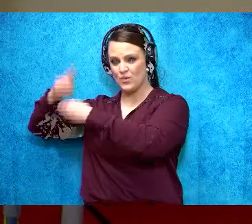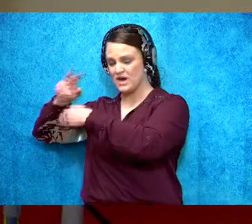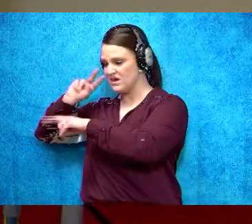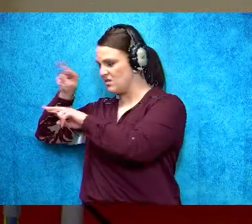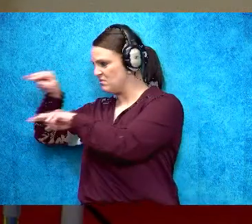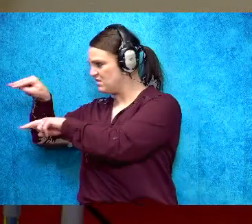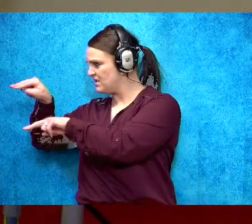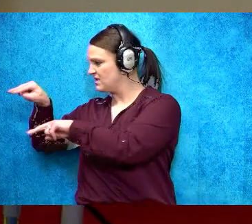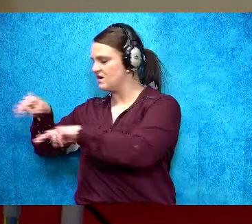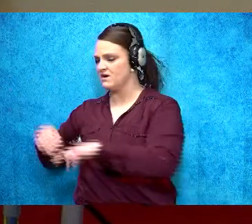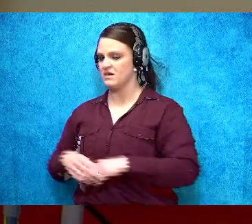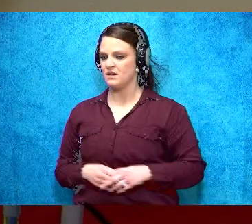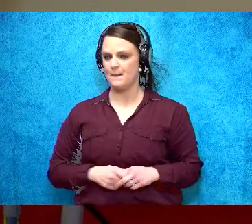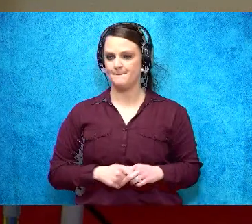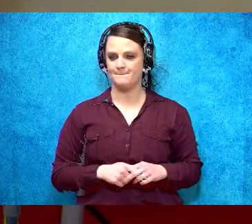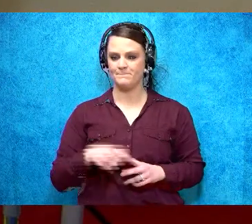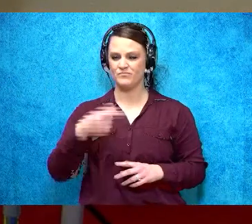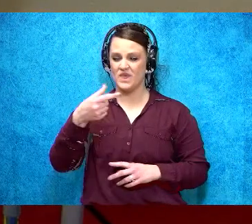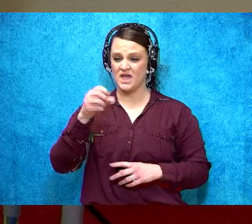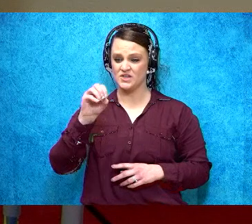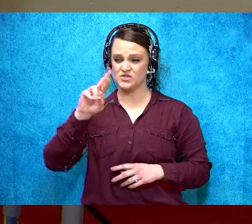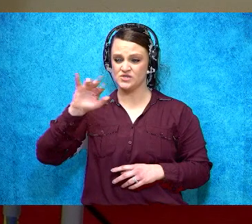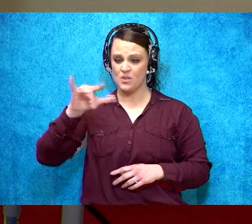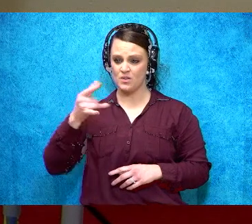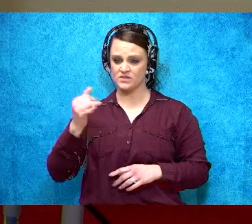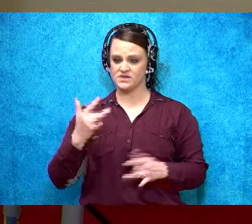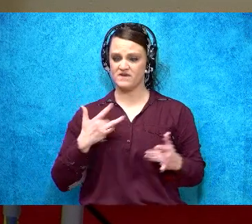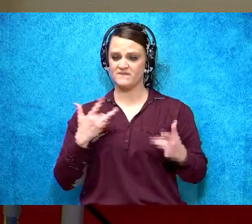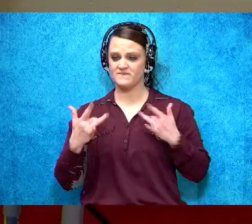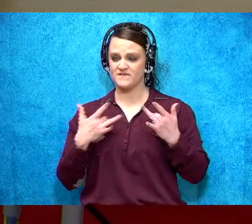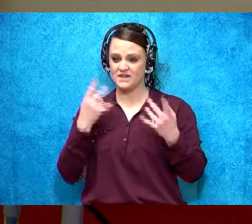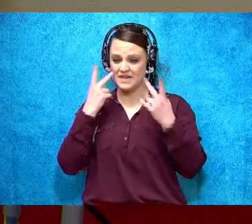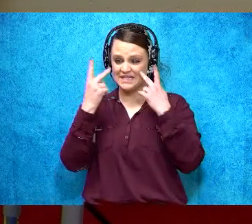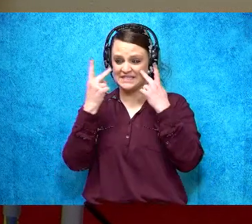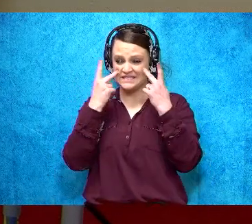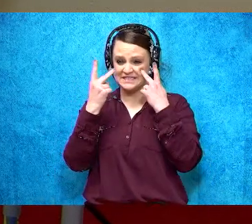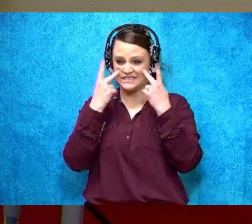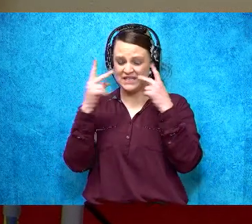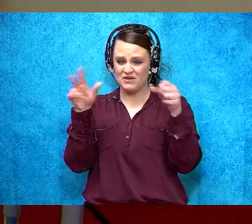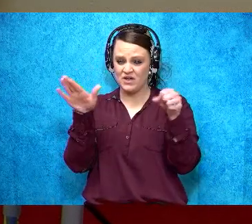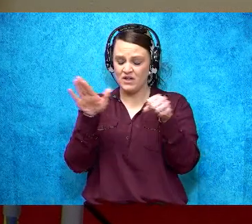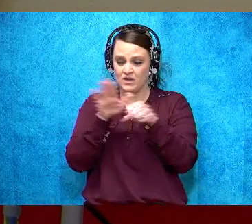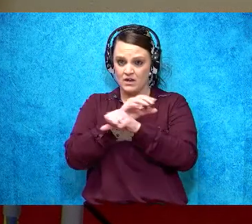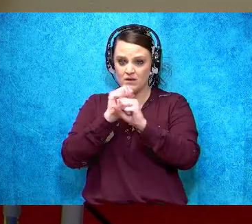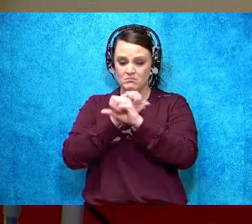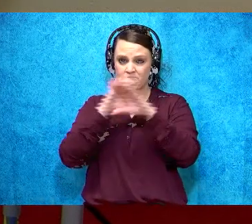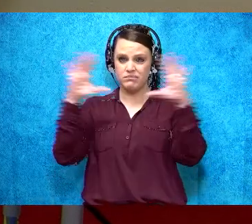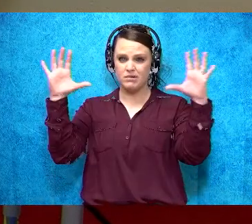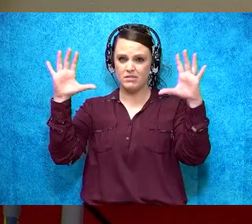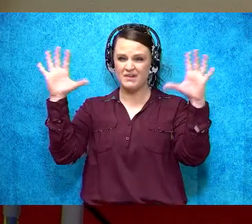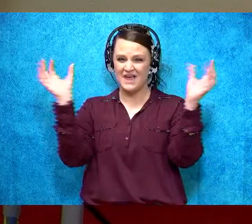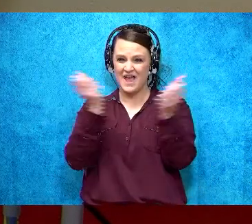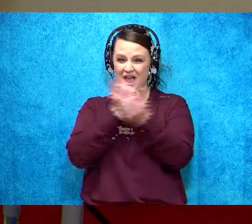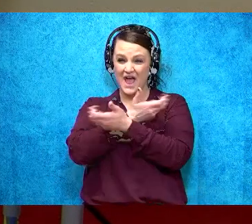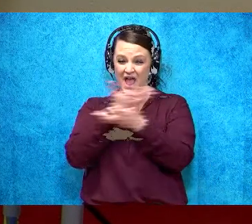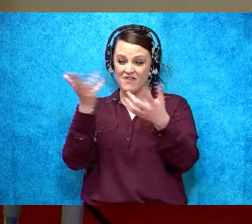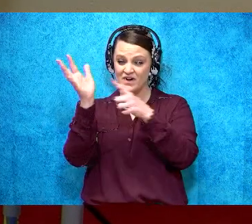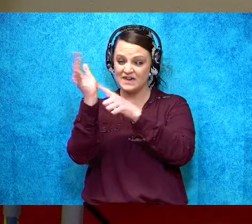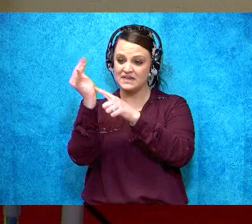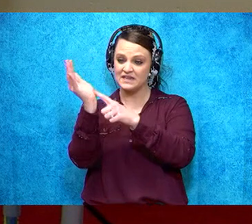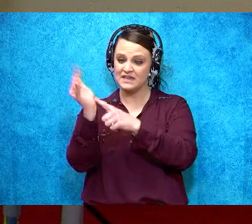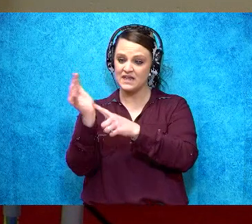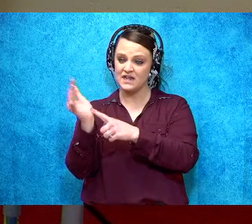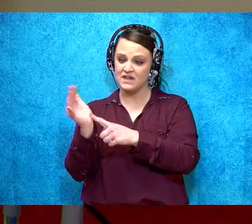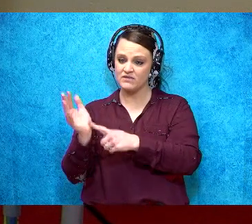moment, George felt like he could see, fully articulated, every leaf was